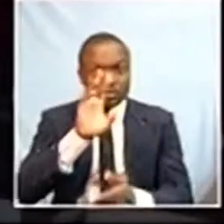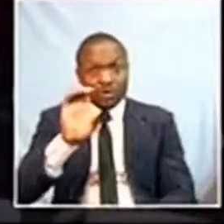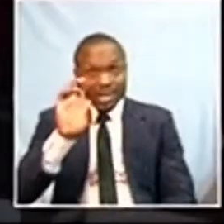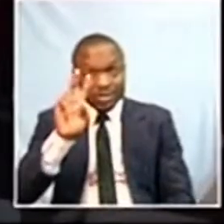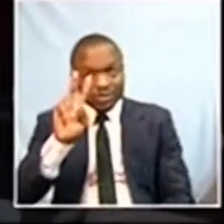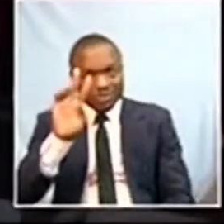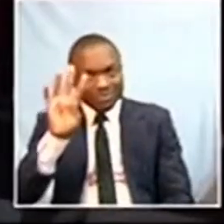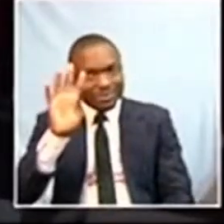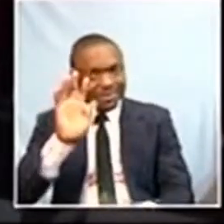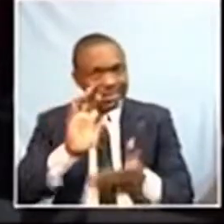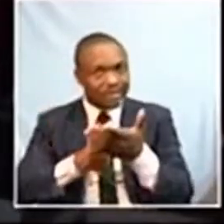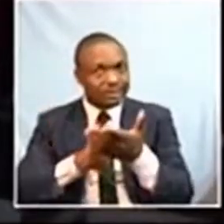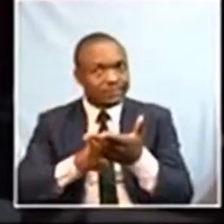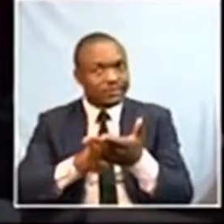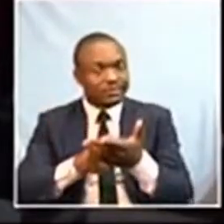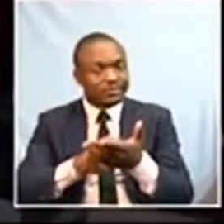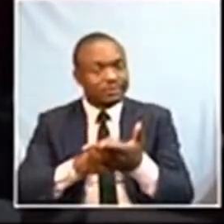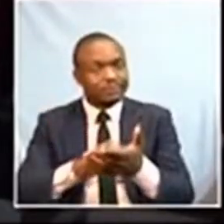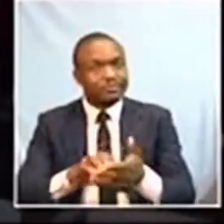5,224,000,